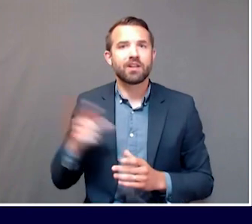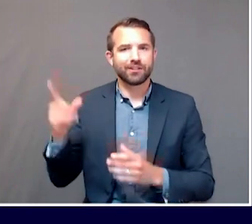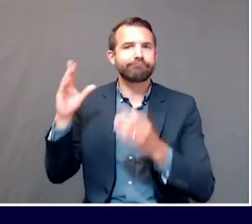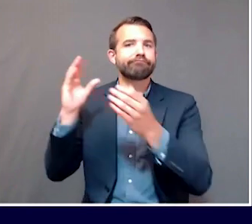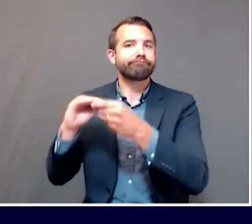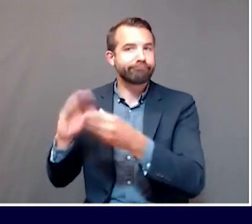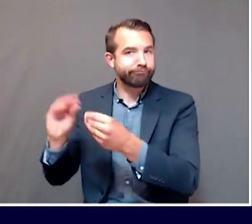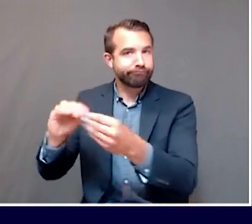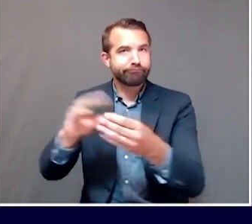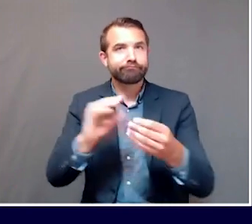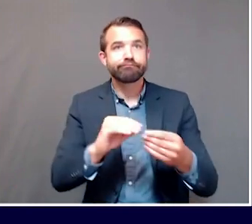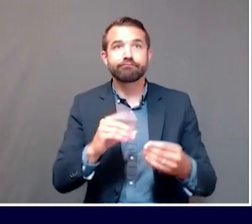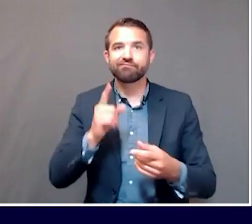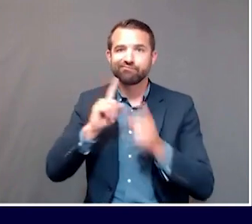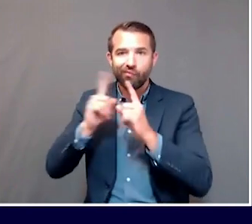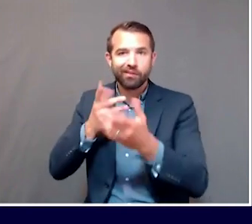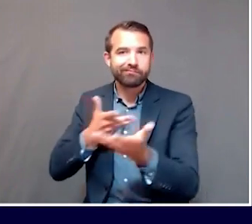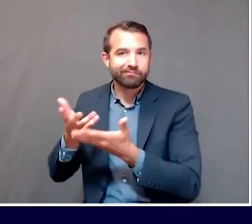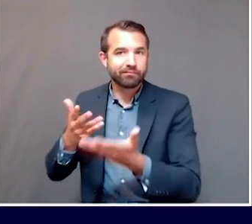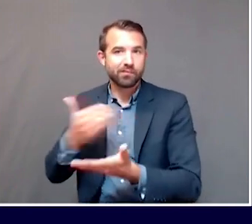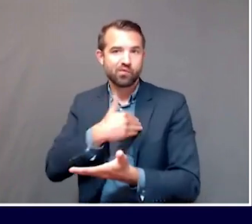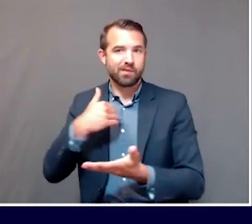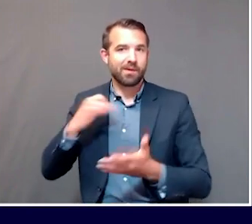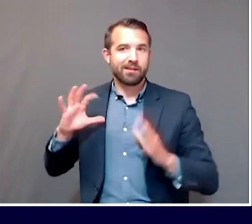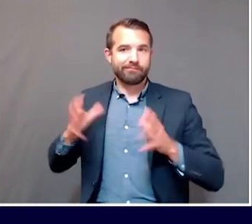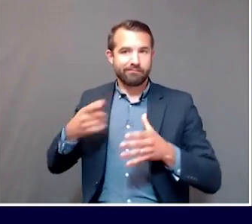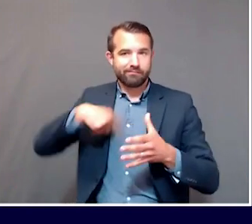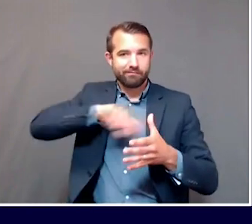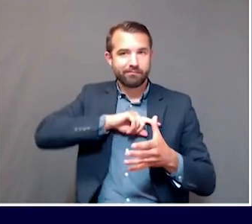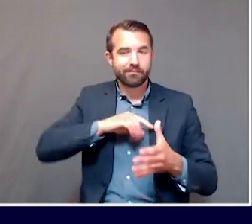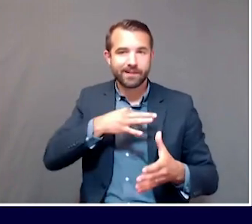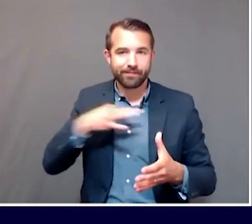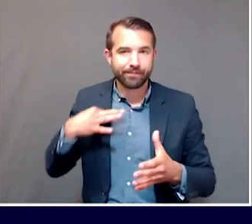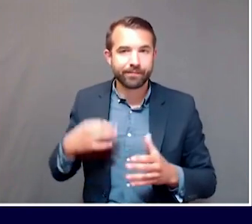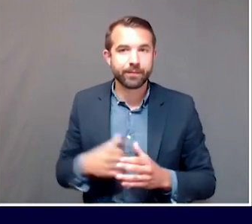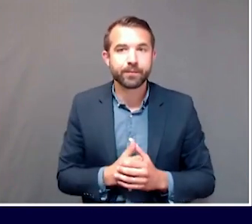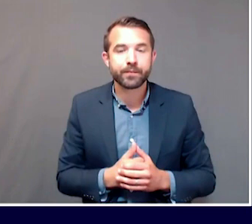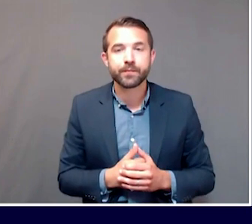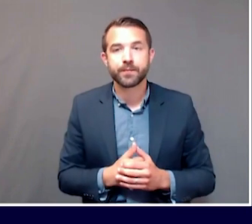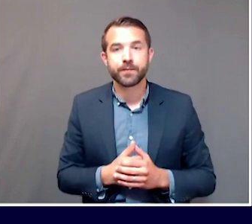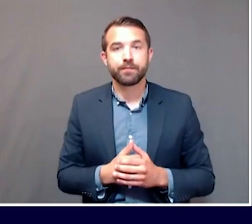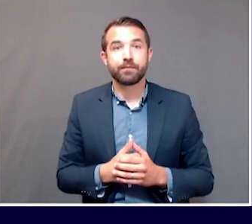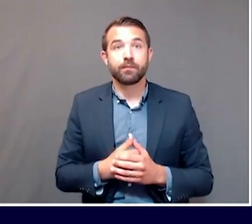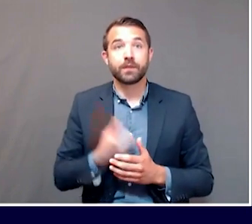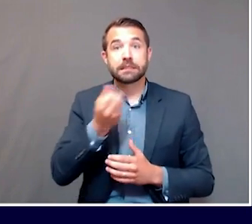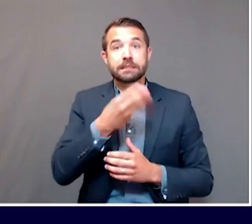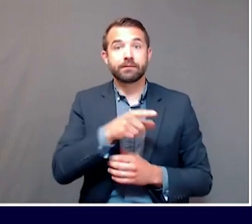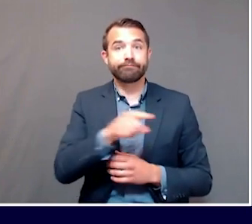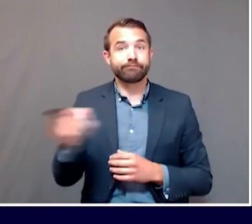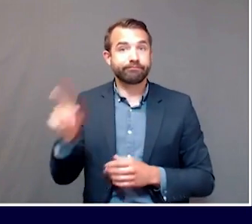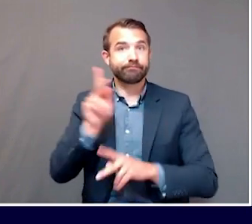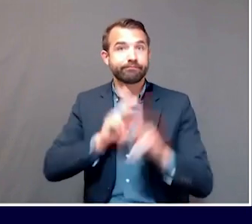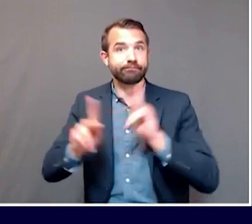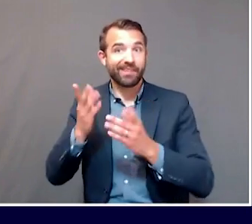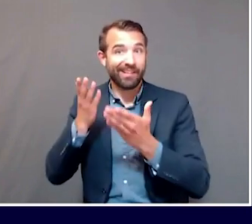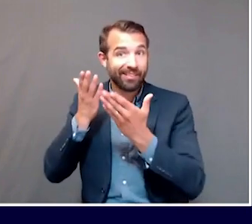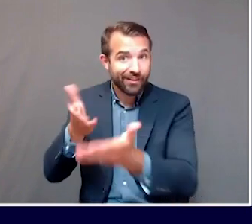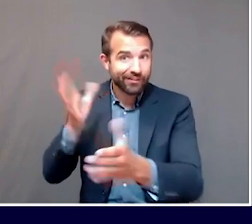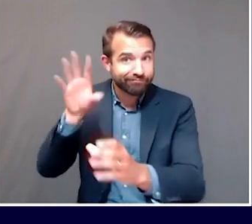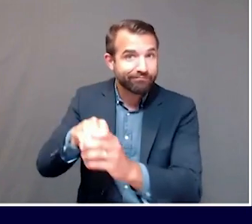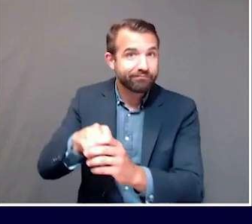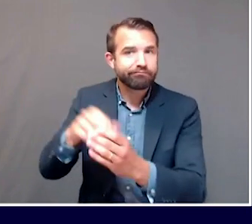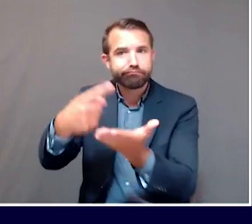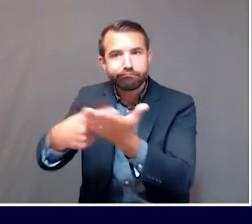various members of that press conference, people who participated in that press conference about a number of different things over time.